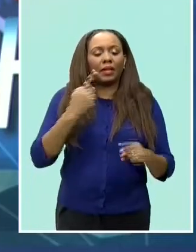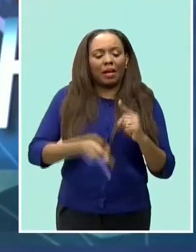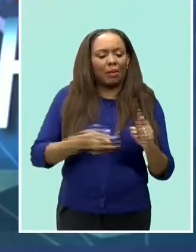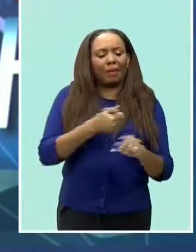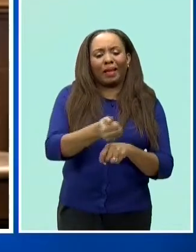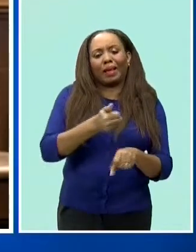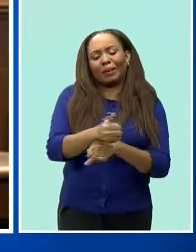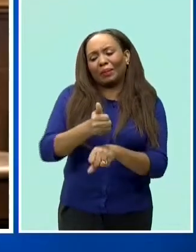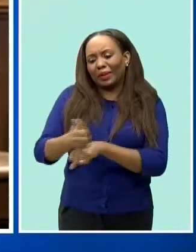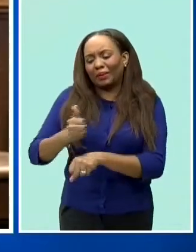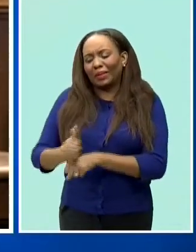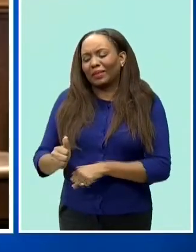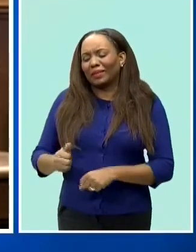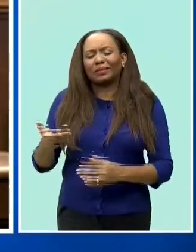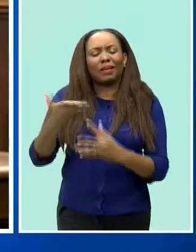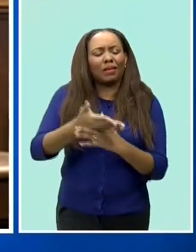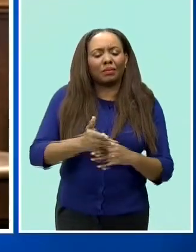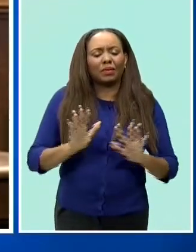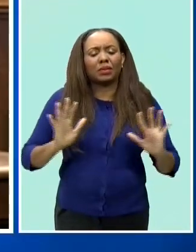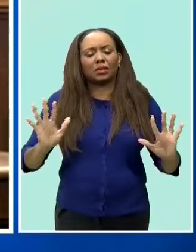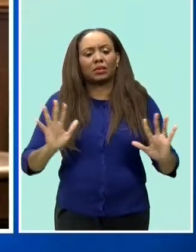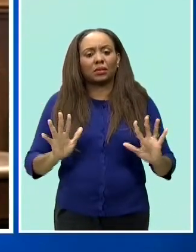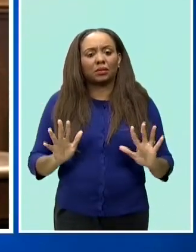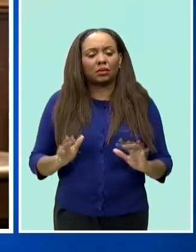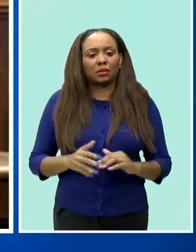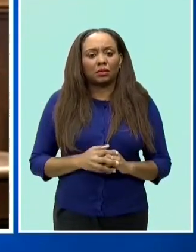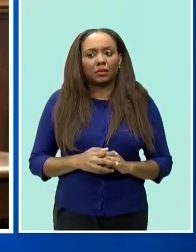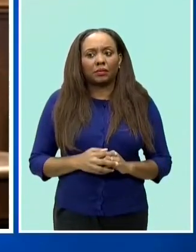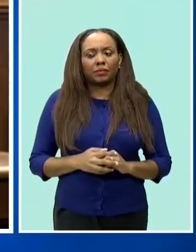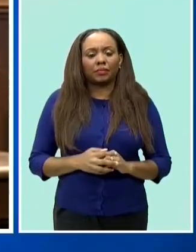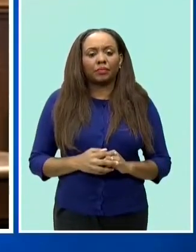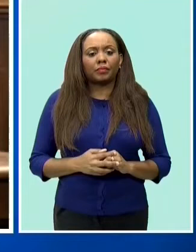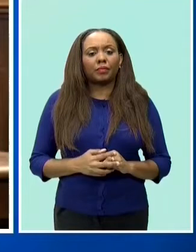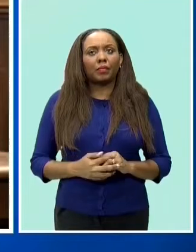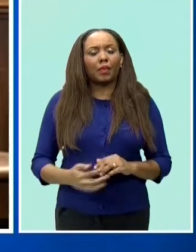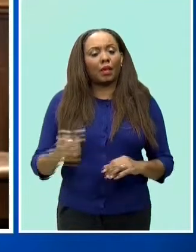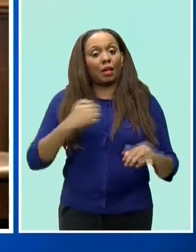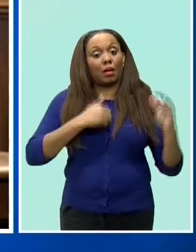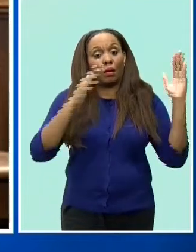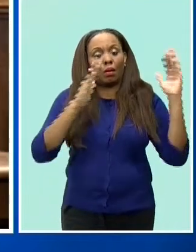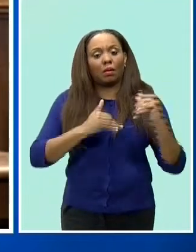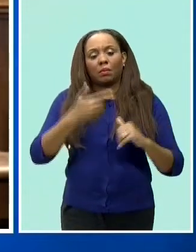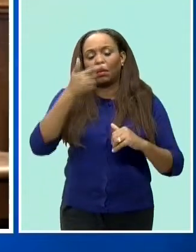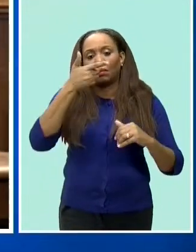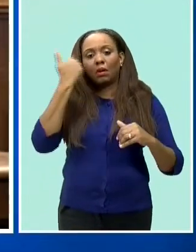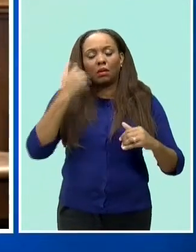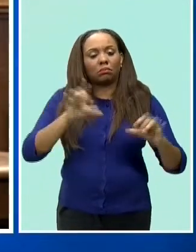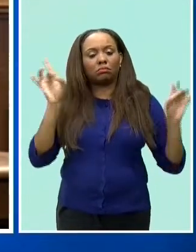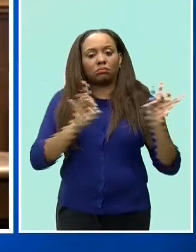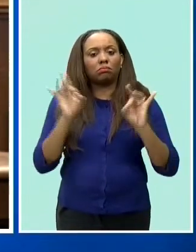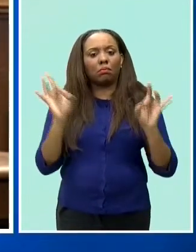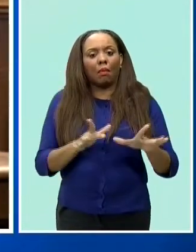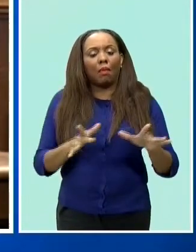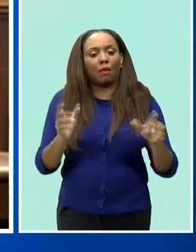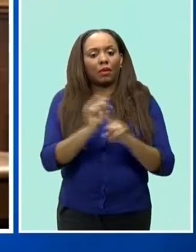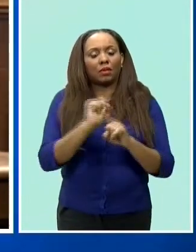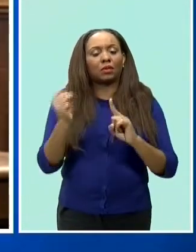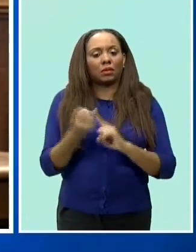stop. I would hope that out of this, we would be